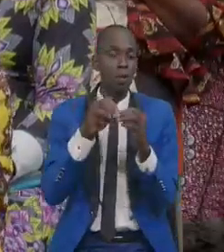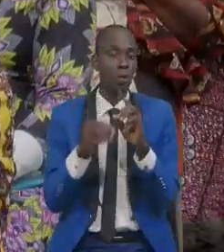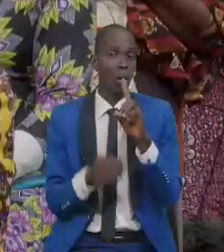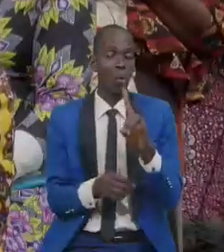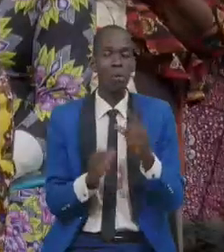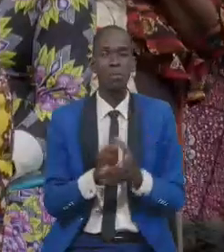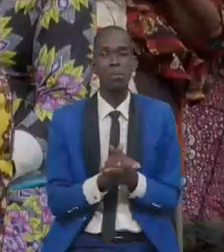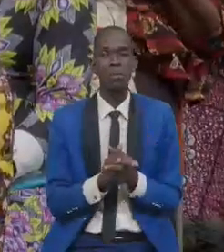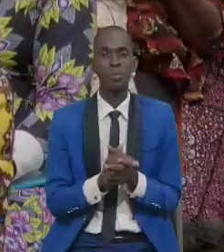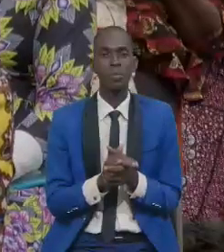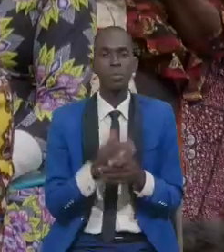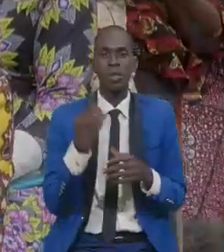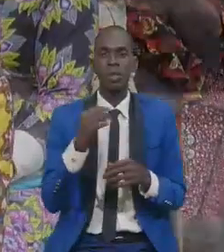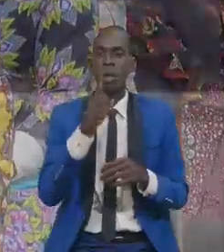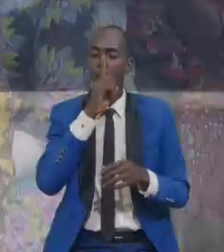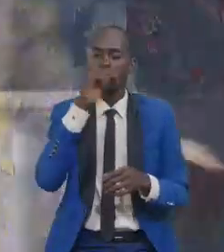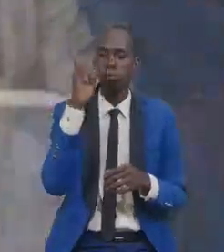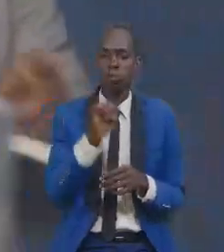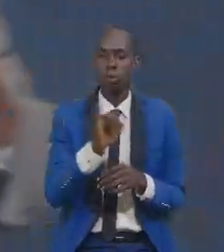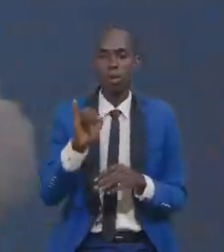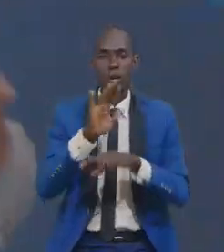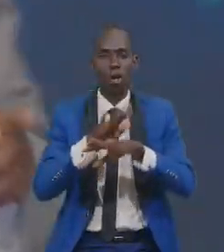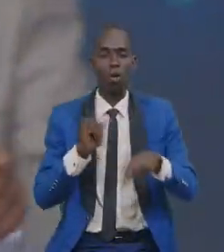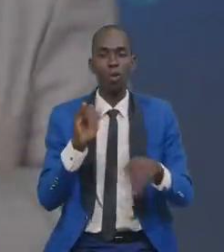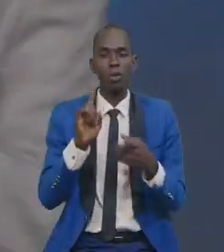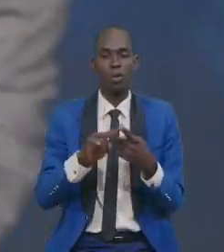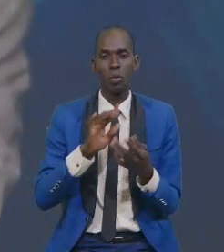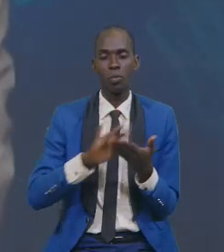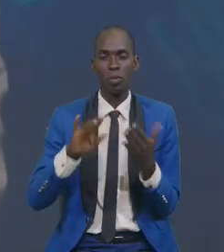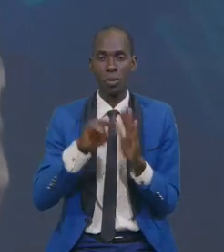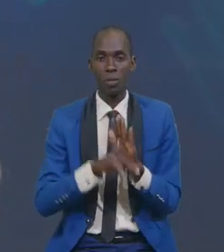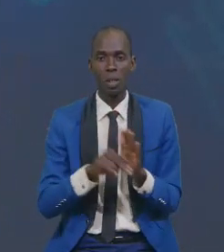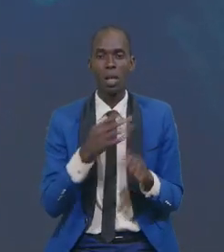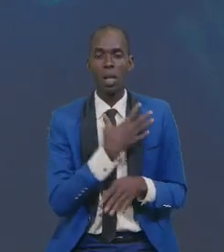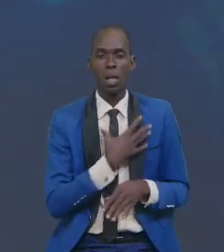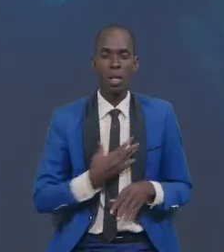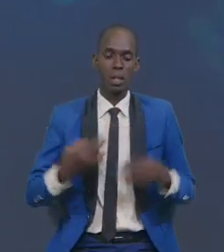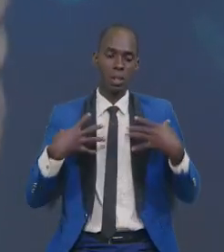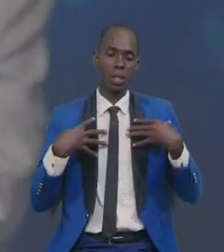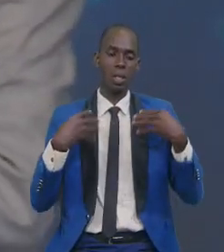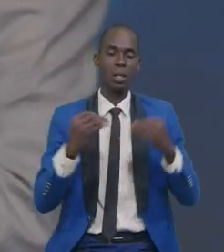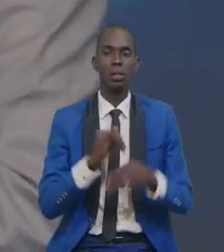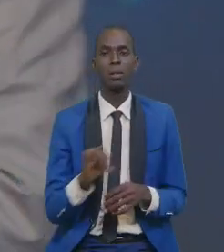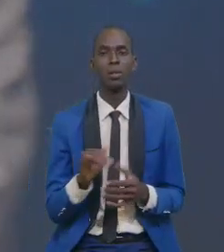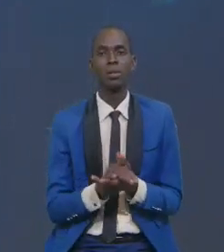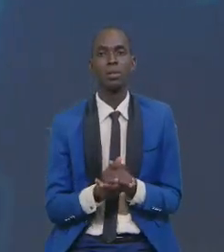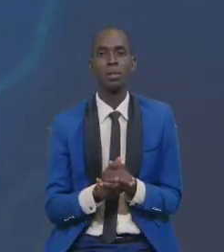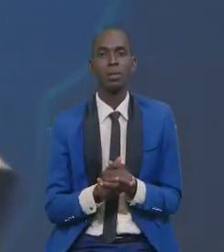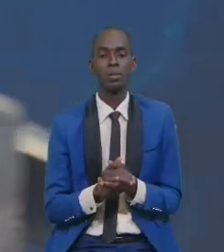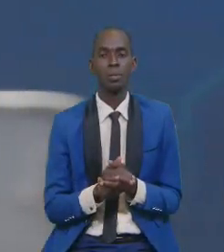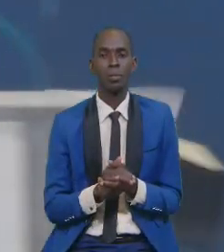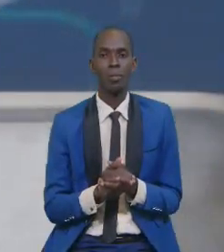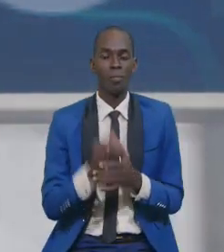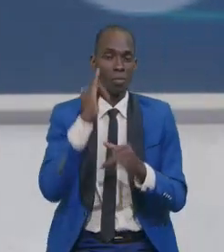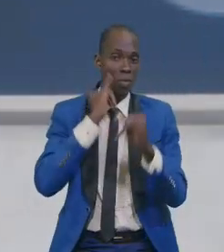looking at the assuring call to forgiveness and healing. We're looking at Isaiah